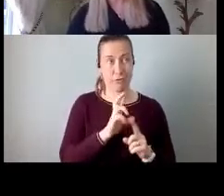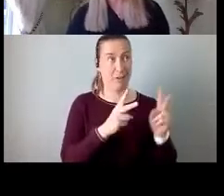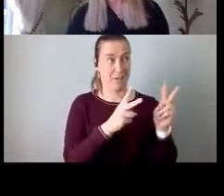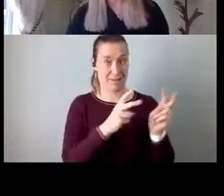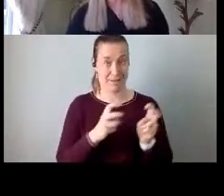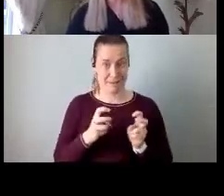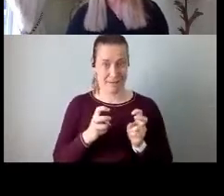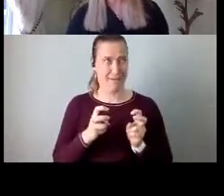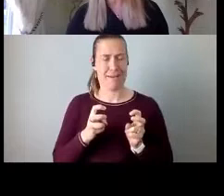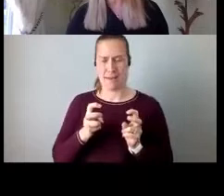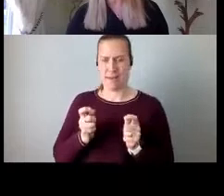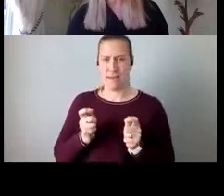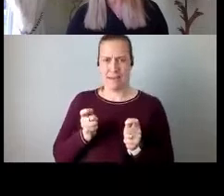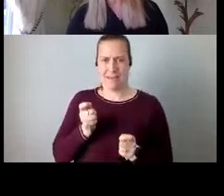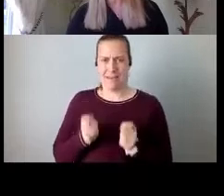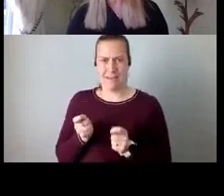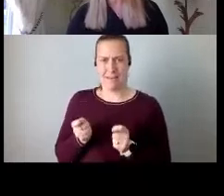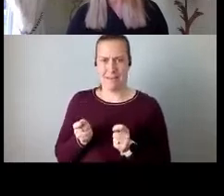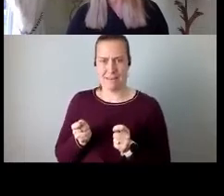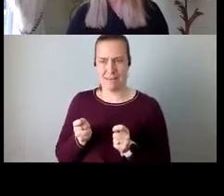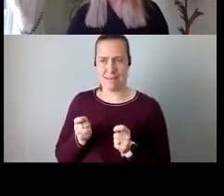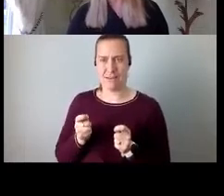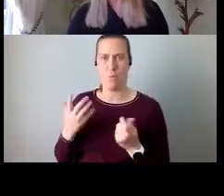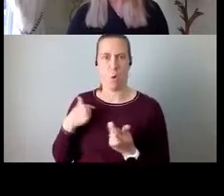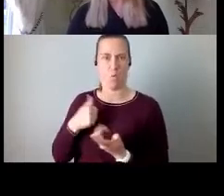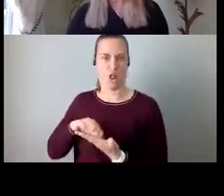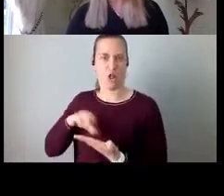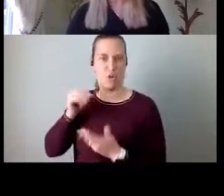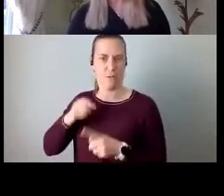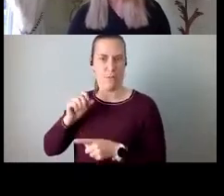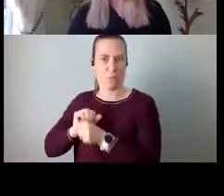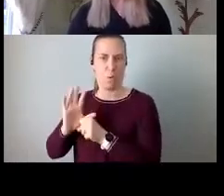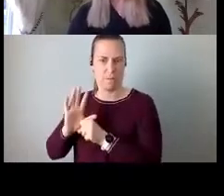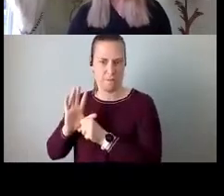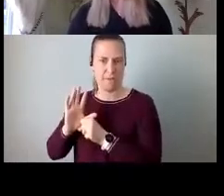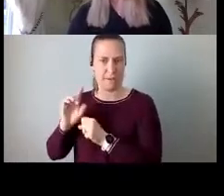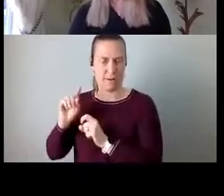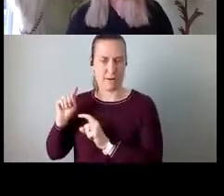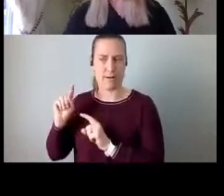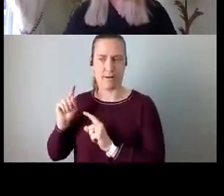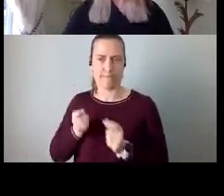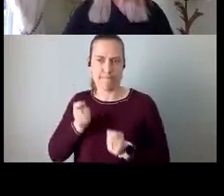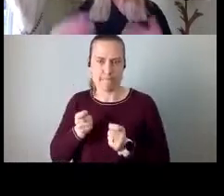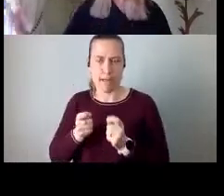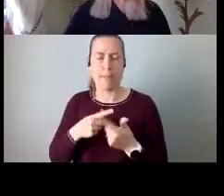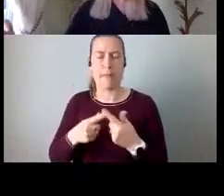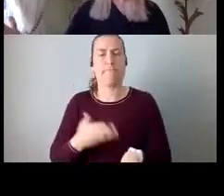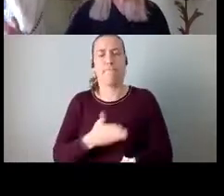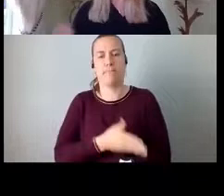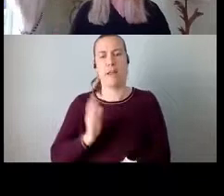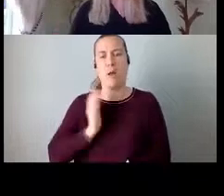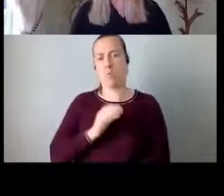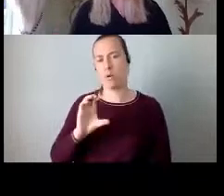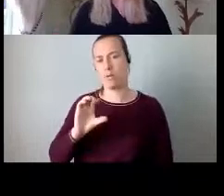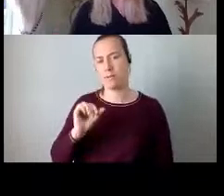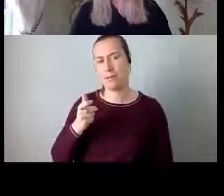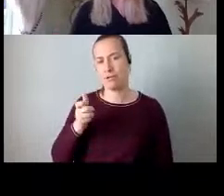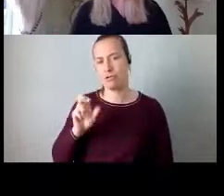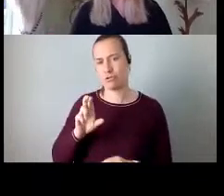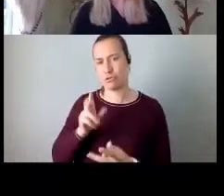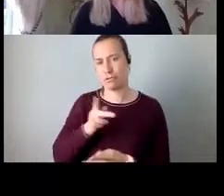of learning from the COVID-19 pandemic and making improvements in our cancer care approach